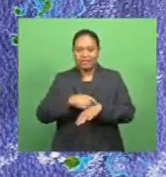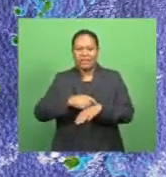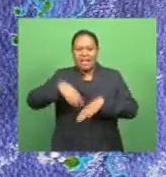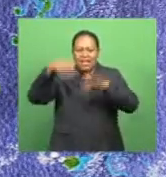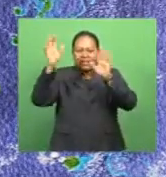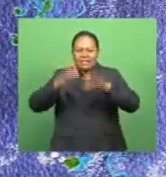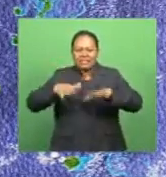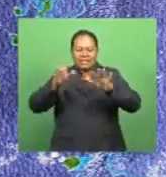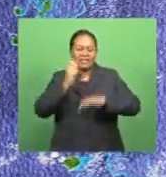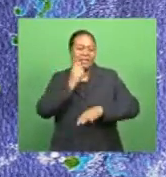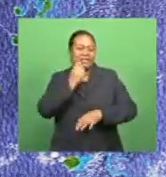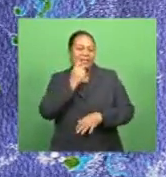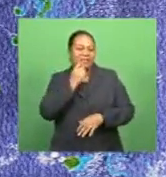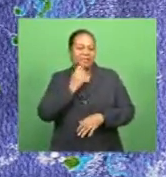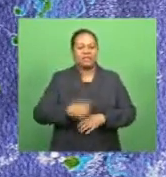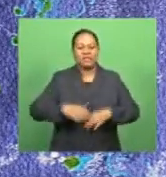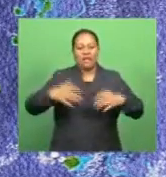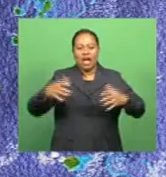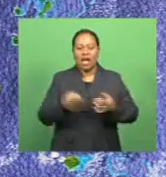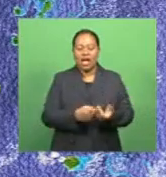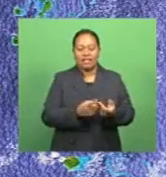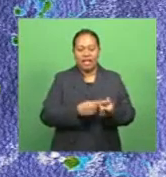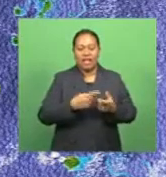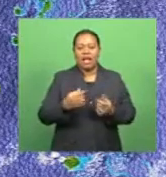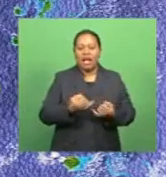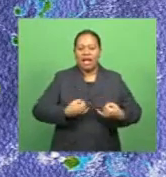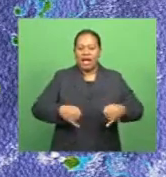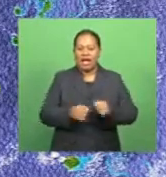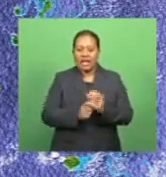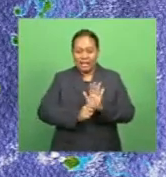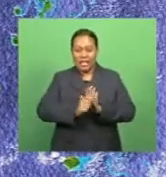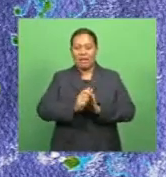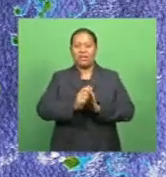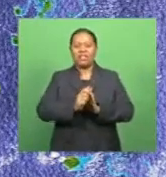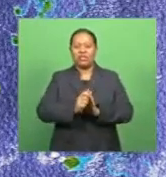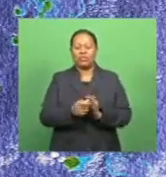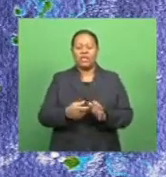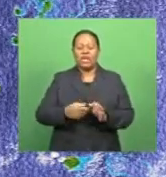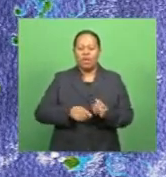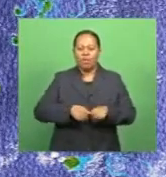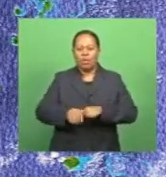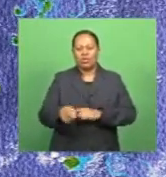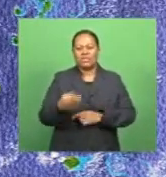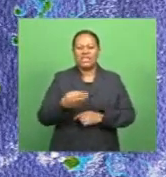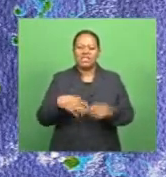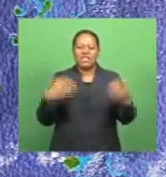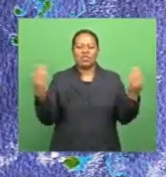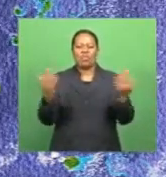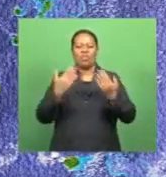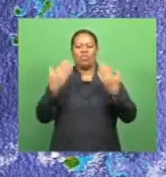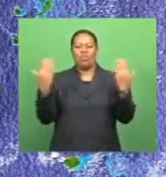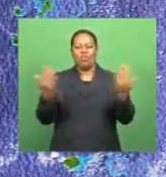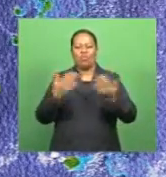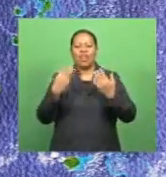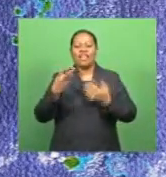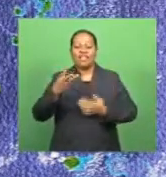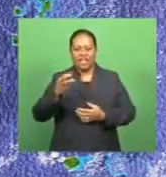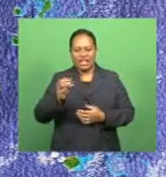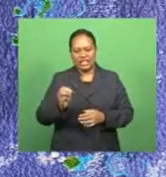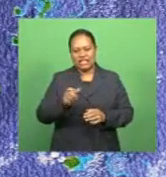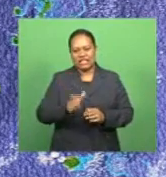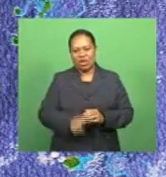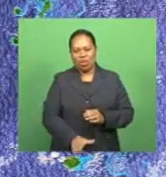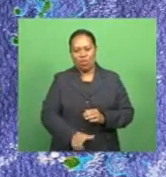eastern parts and interior of the larger islands. Temperatures in all major centers will be fairly cool, hitting 30 degrees or lower.